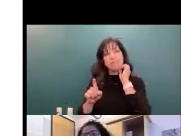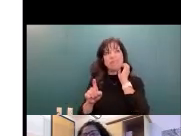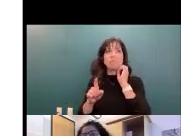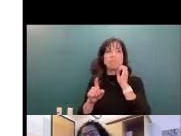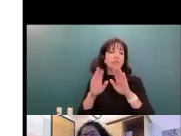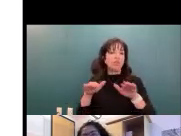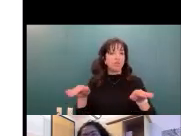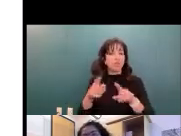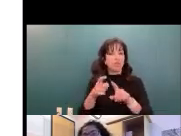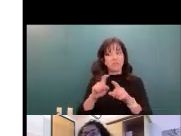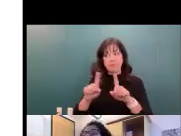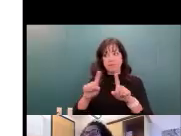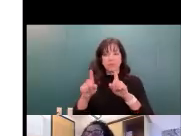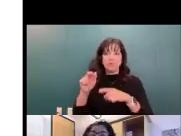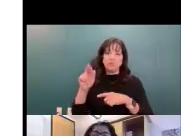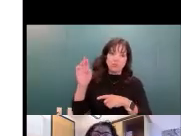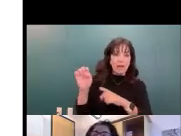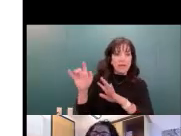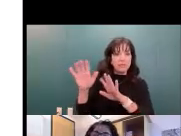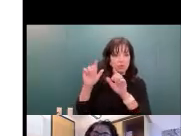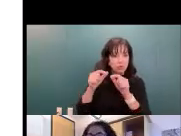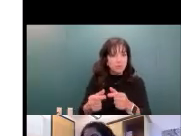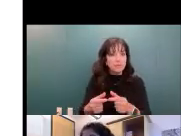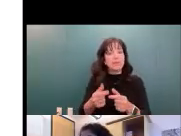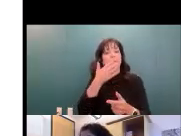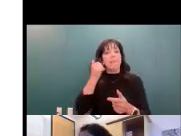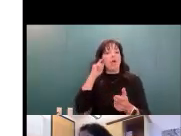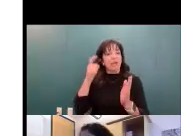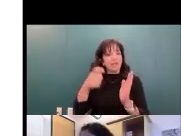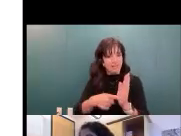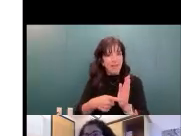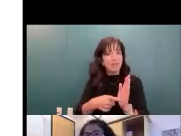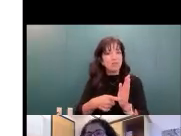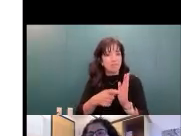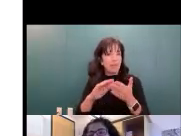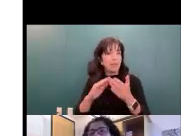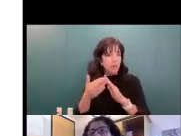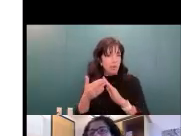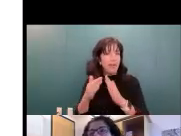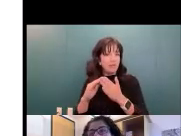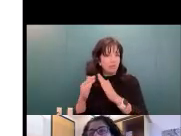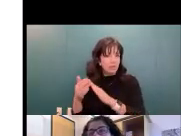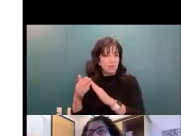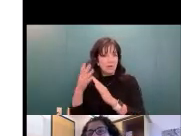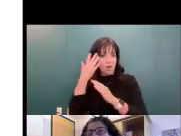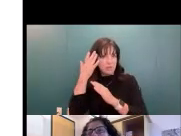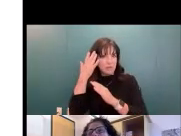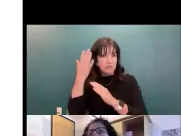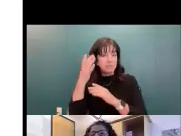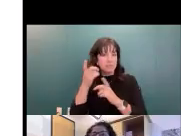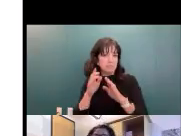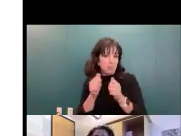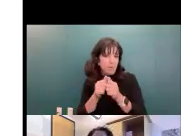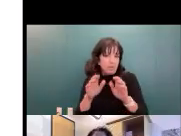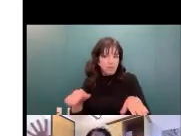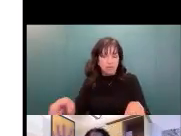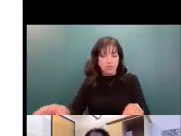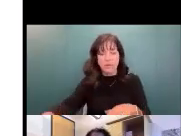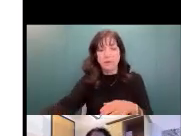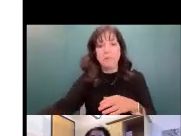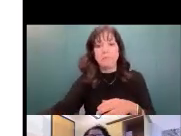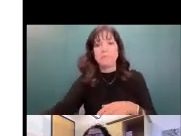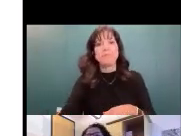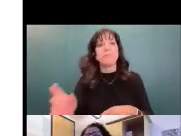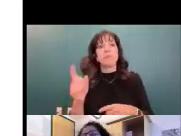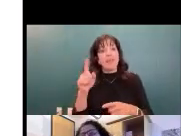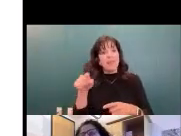children from different race ethnicity groups, and better identification by the community of autism in these children. And this just